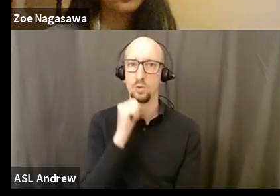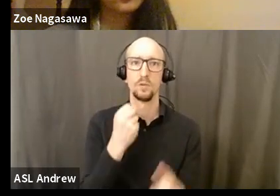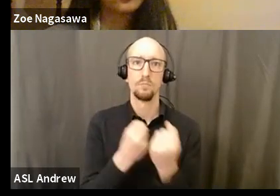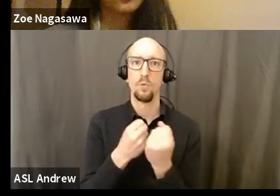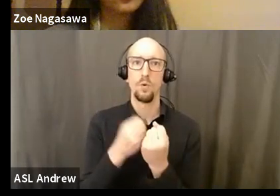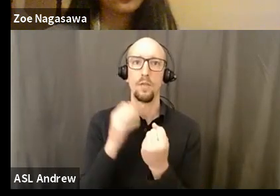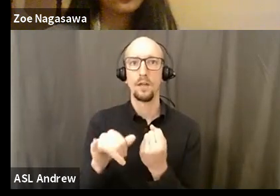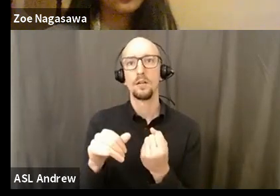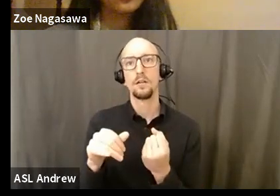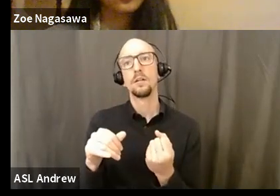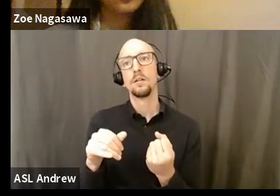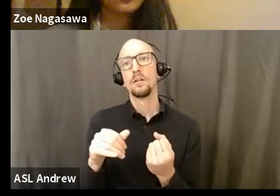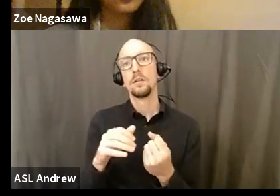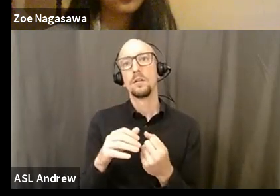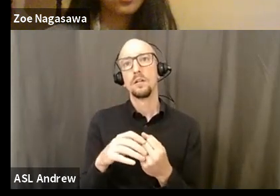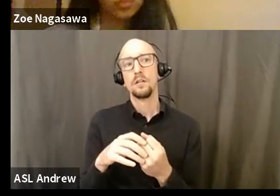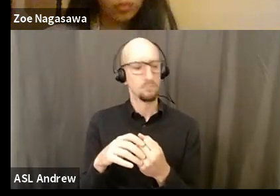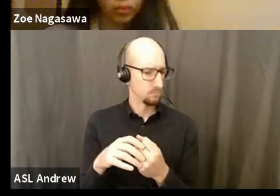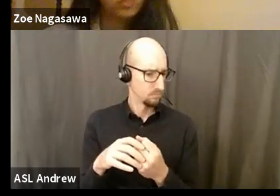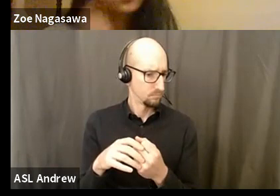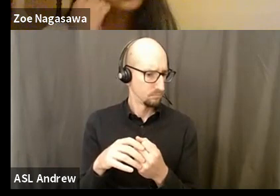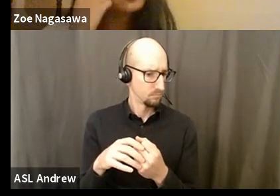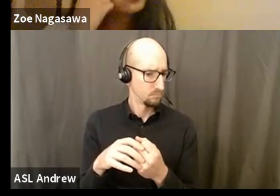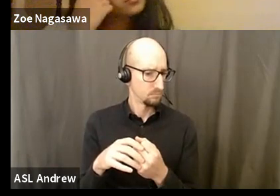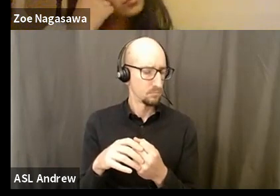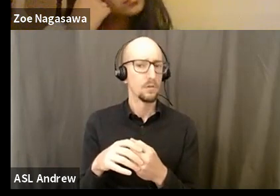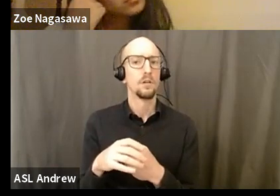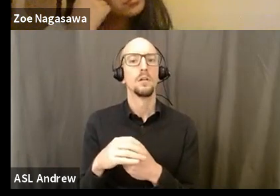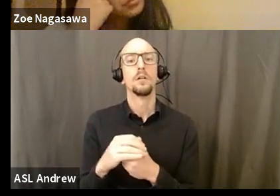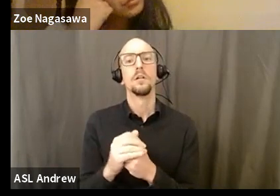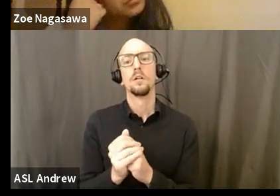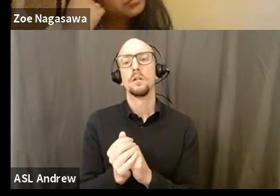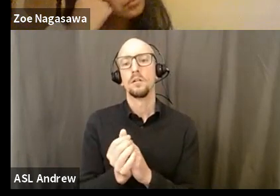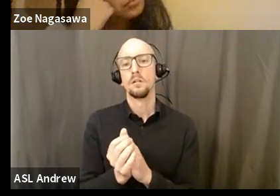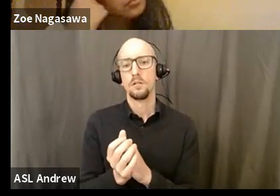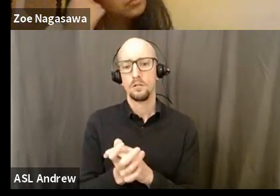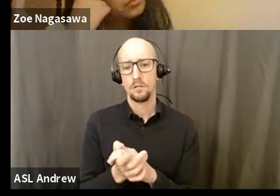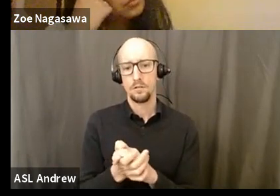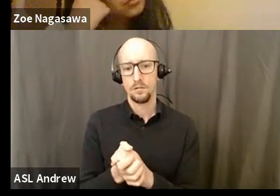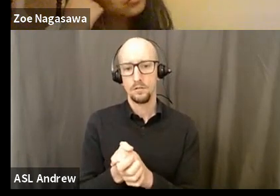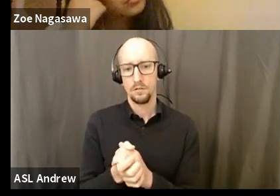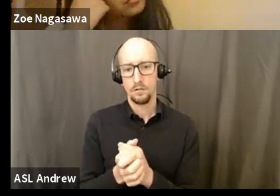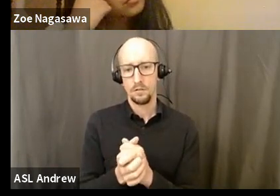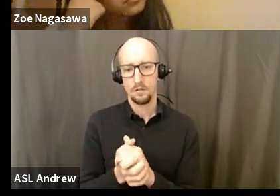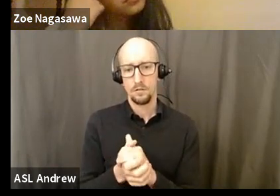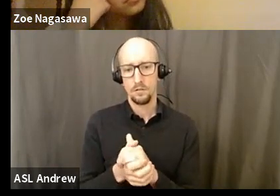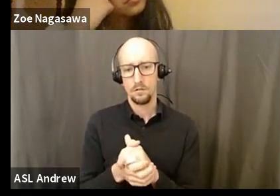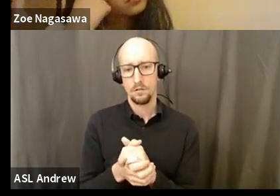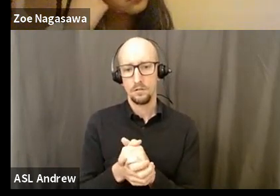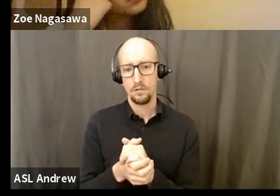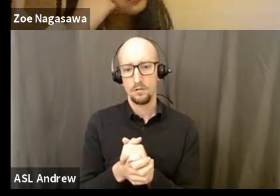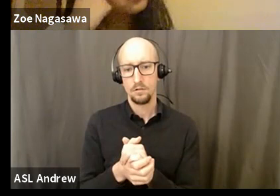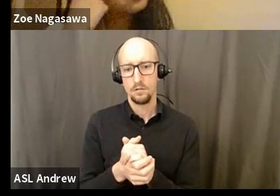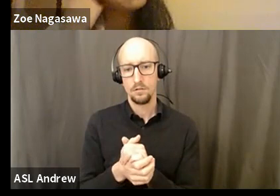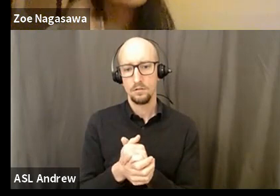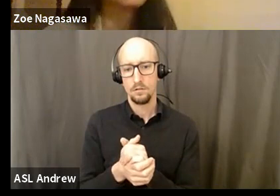To give more time for students to quote unquote get back into the rhythm of things, because I believe